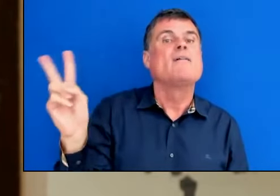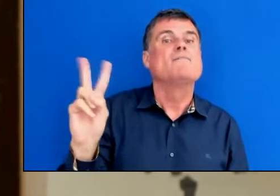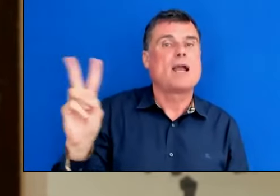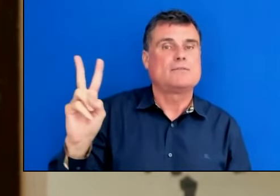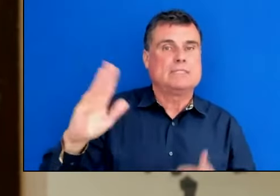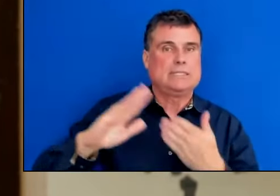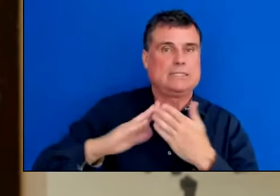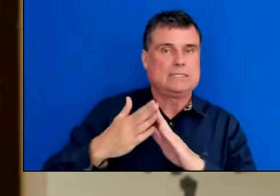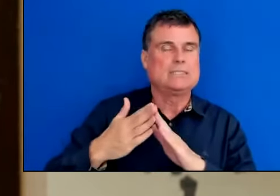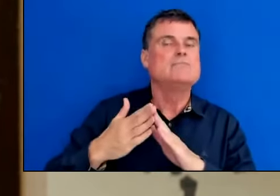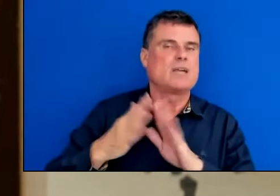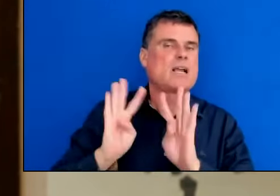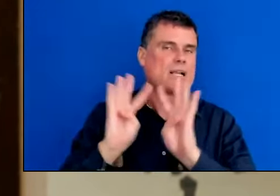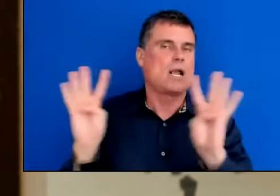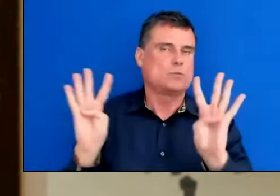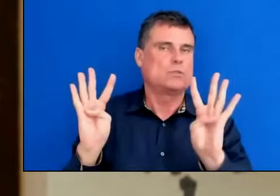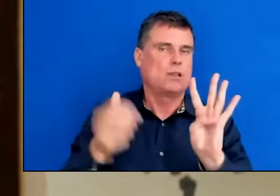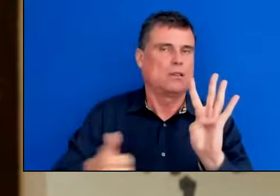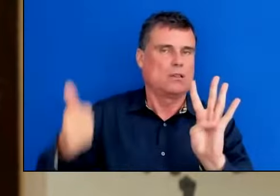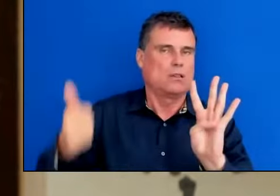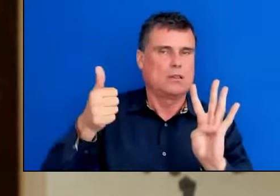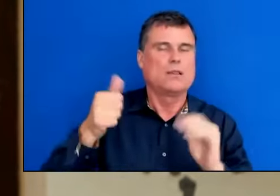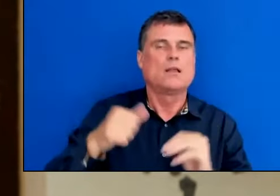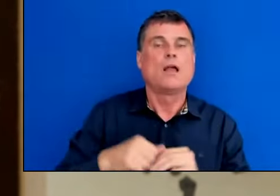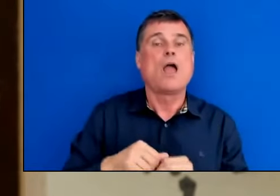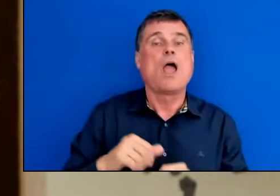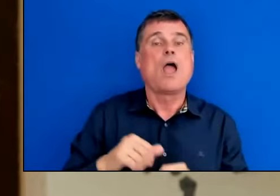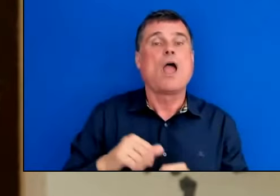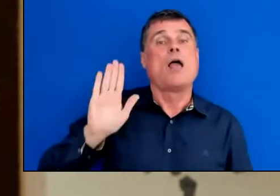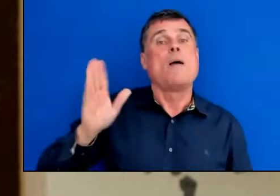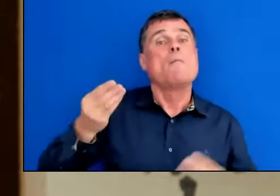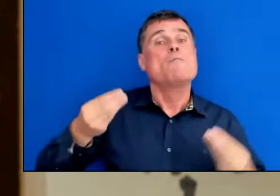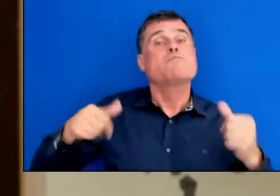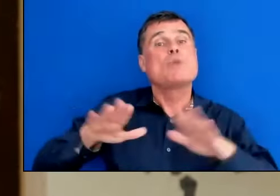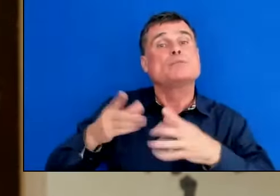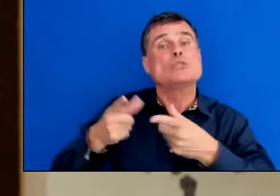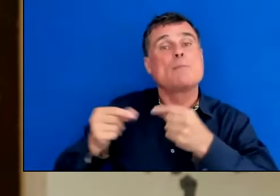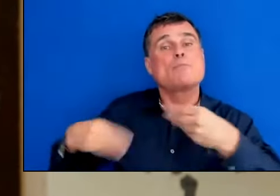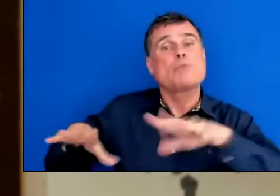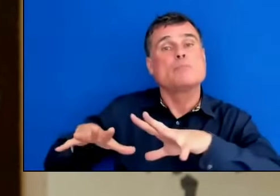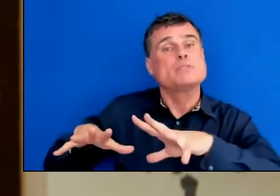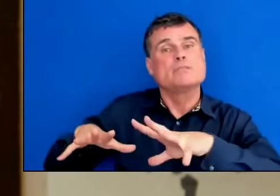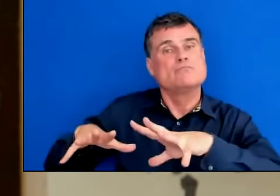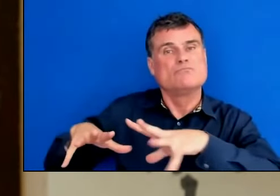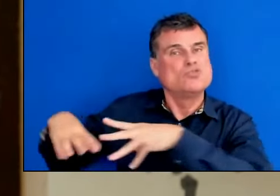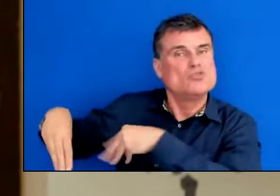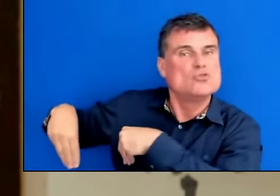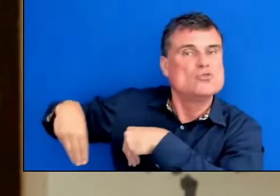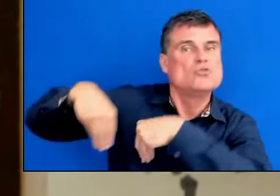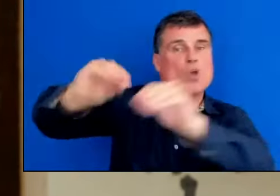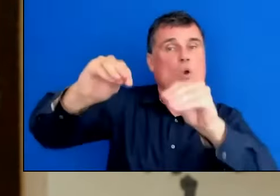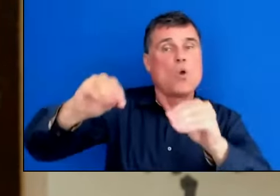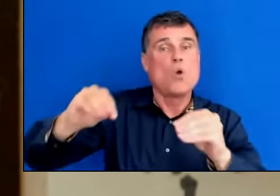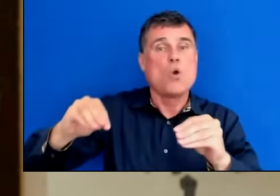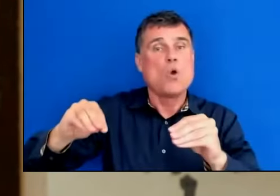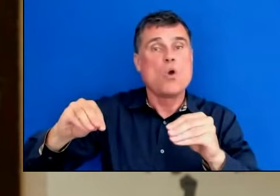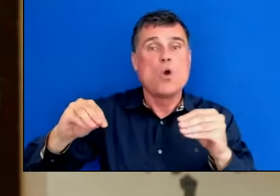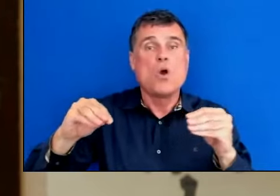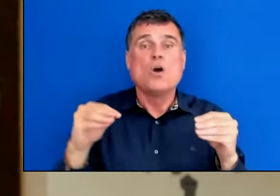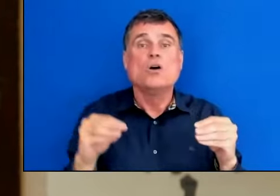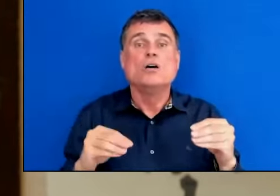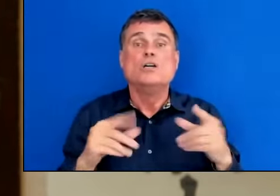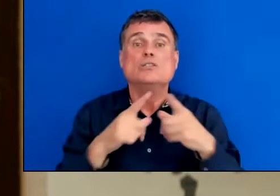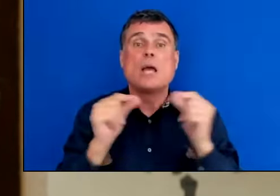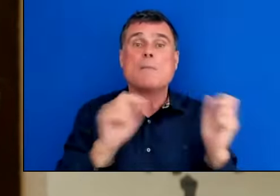We want all of their properties sold, the same as their fishing fleet. We don't want Japanese to